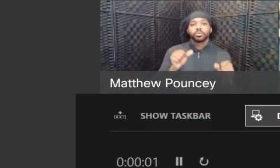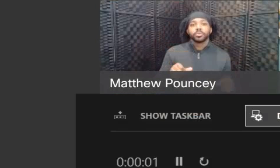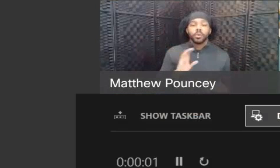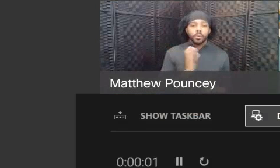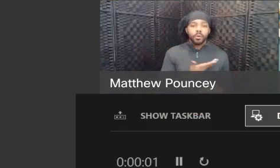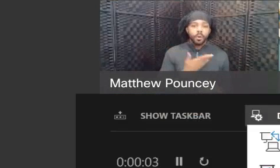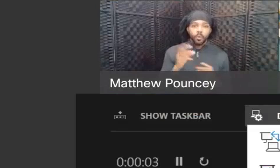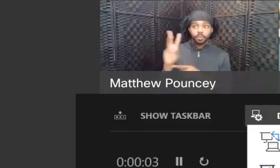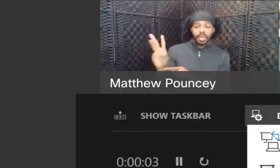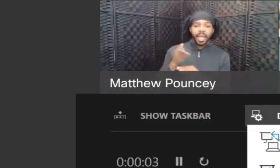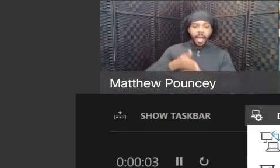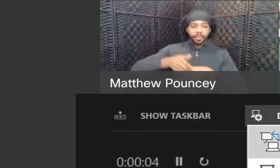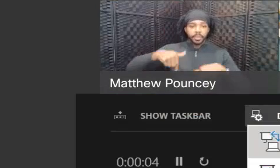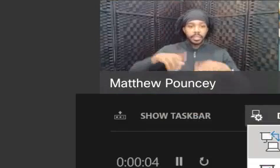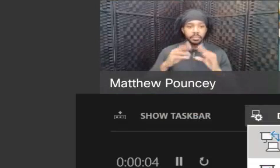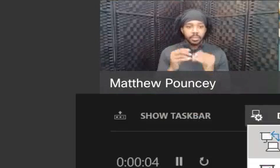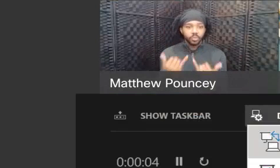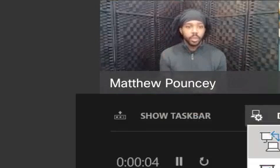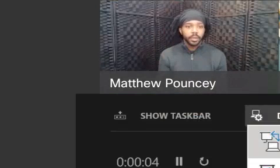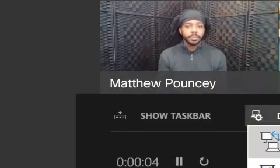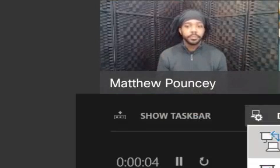website after today's meeting.